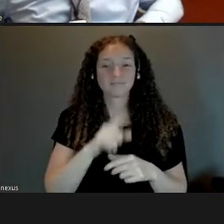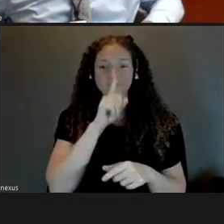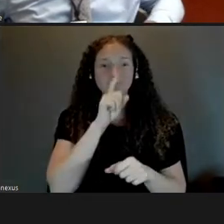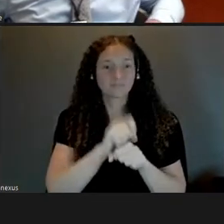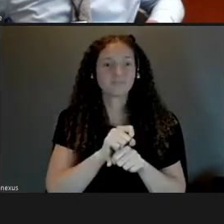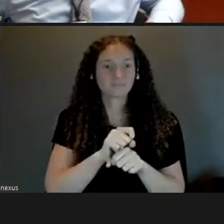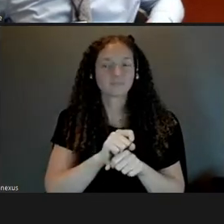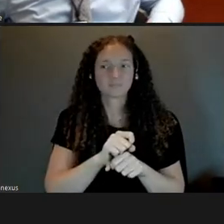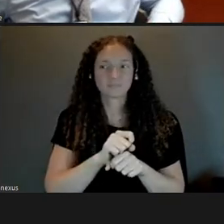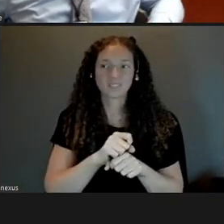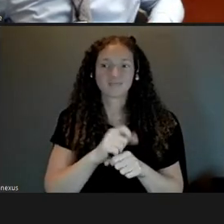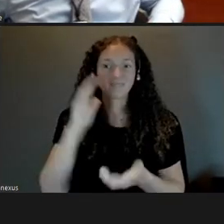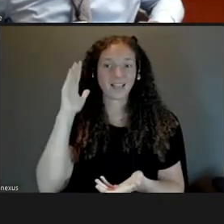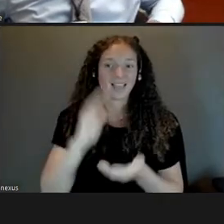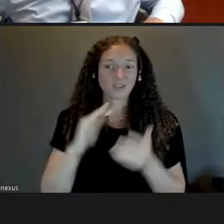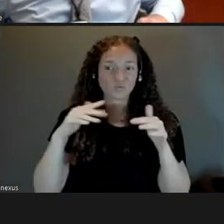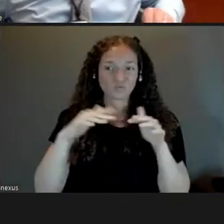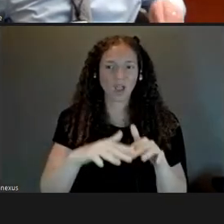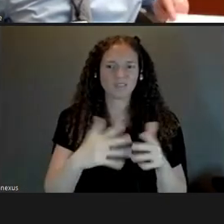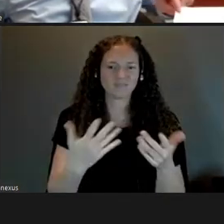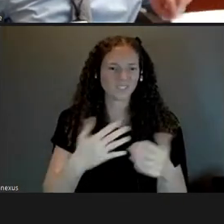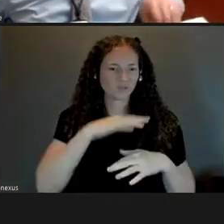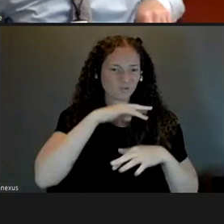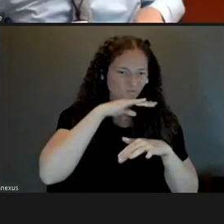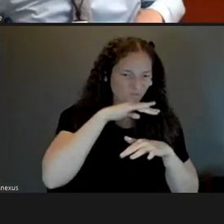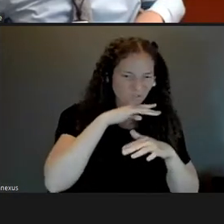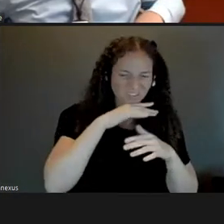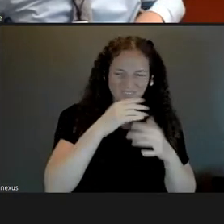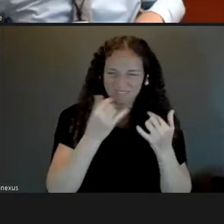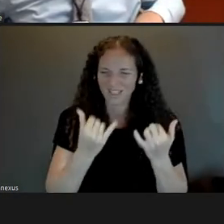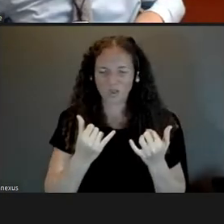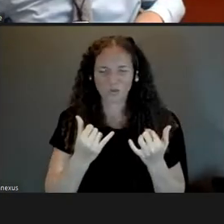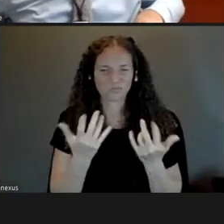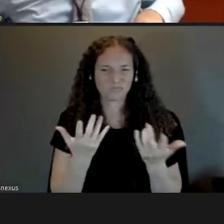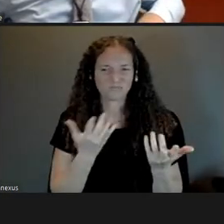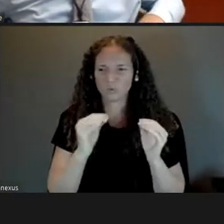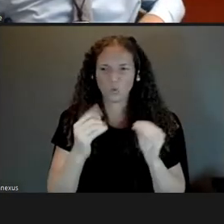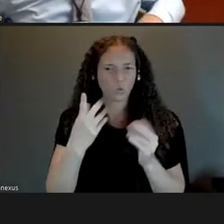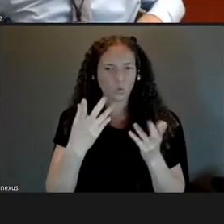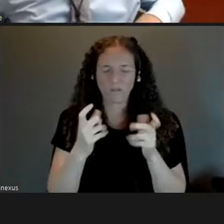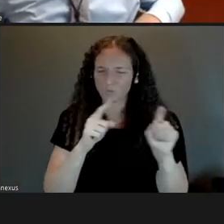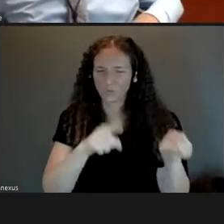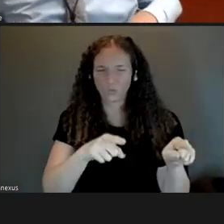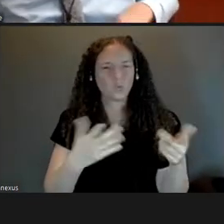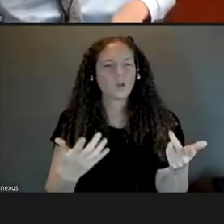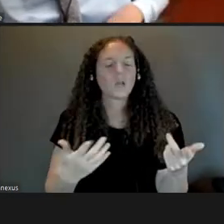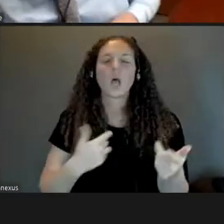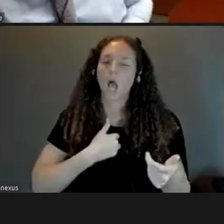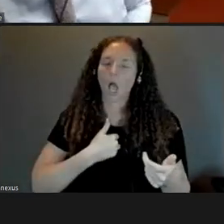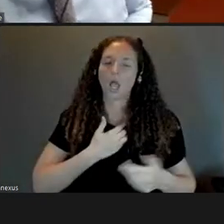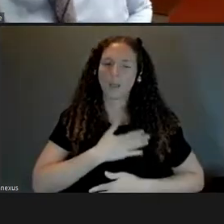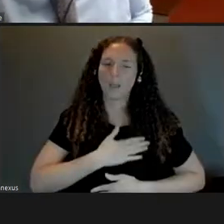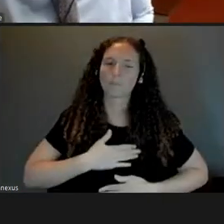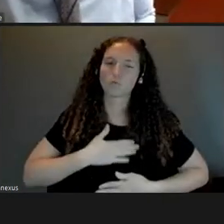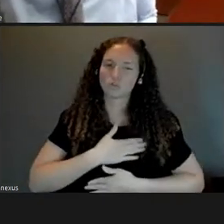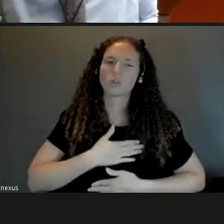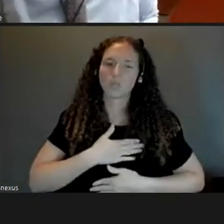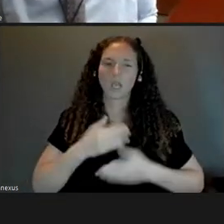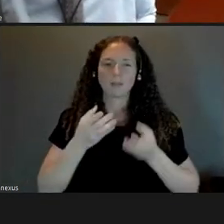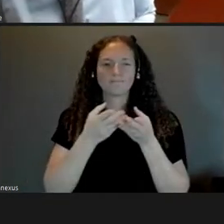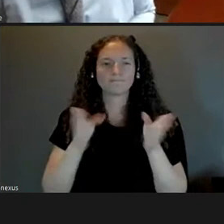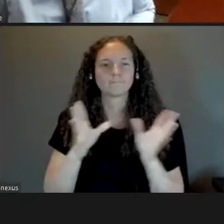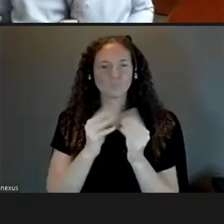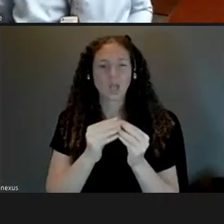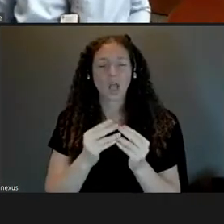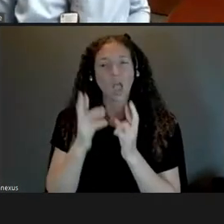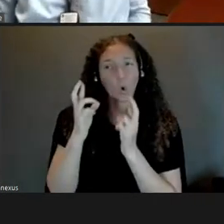right now. So who wants to go there? Listen, I just appreciate the forum. I hope that this is a draft schedule.